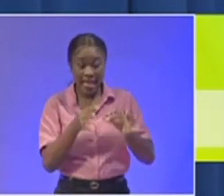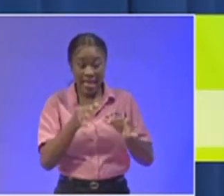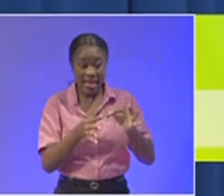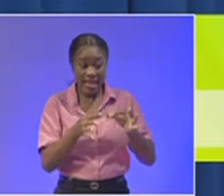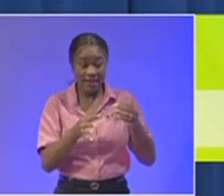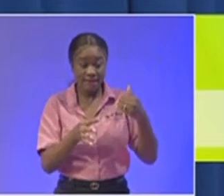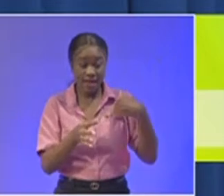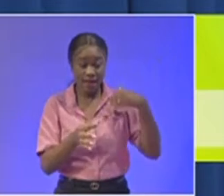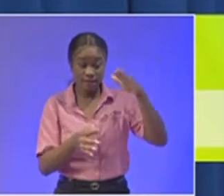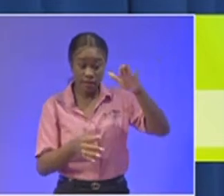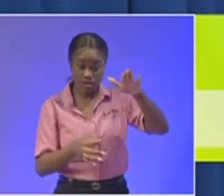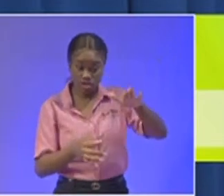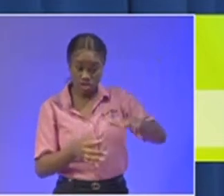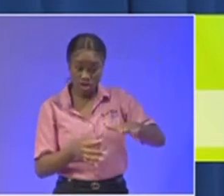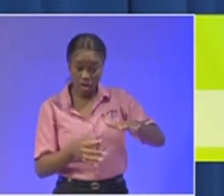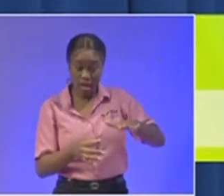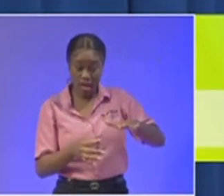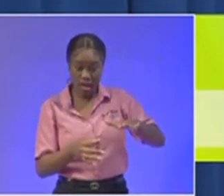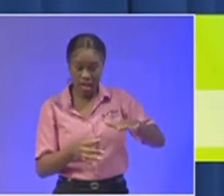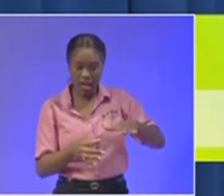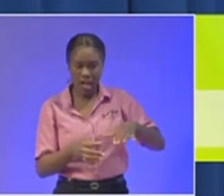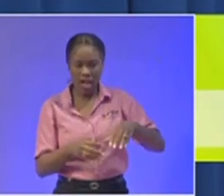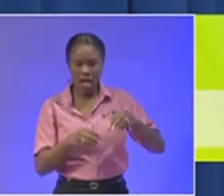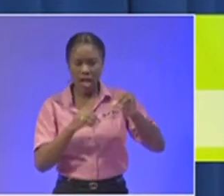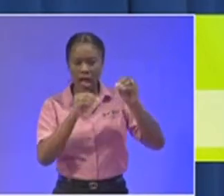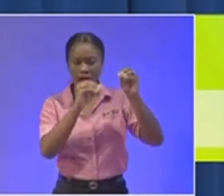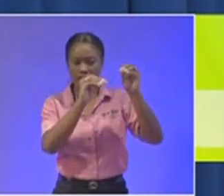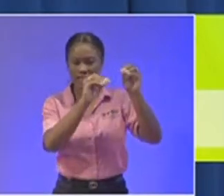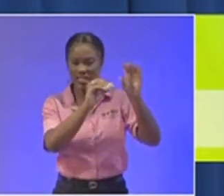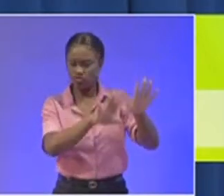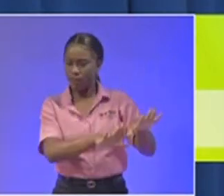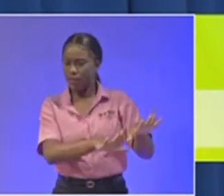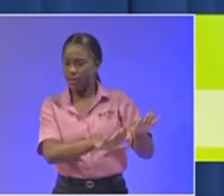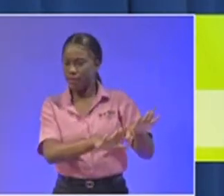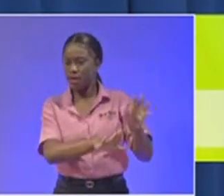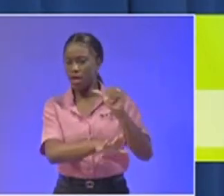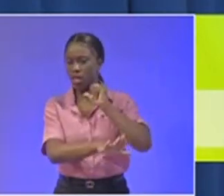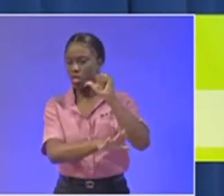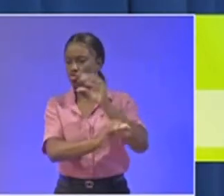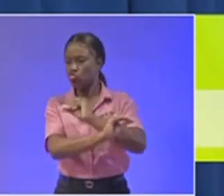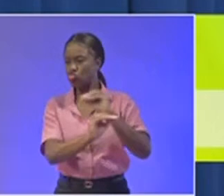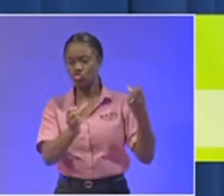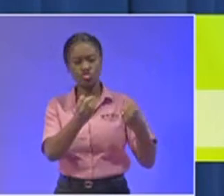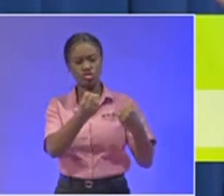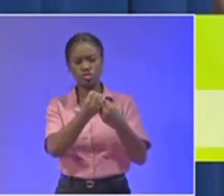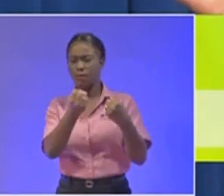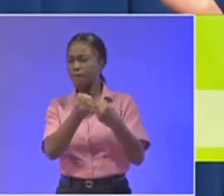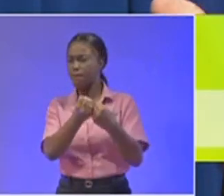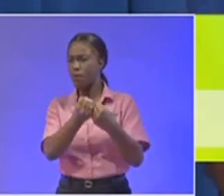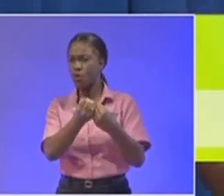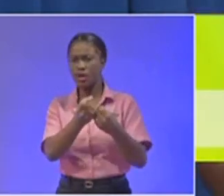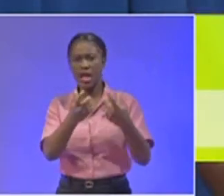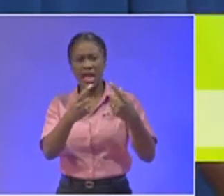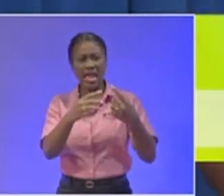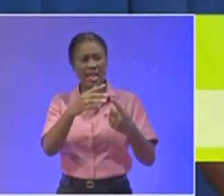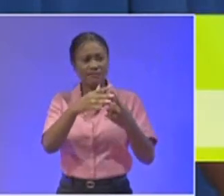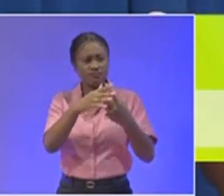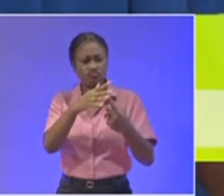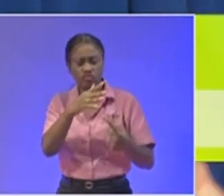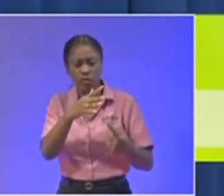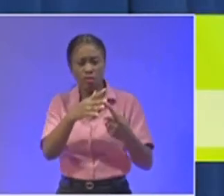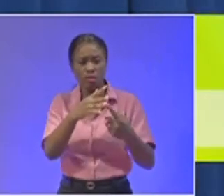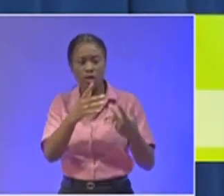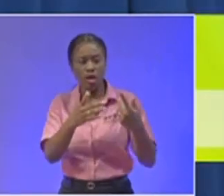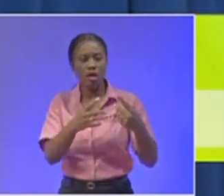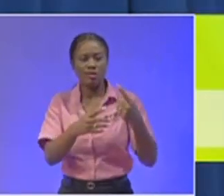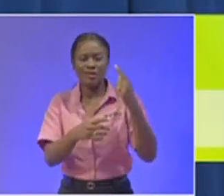child and drop them in the ocean, you wait till they're drowning and they've gotten a good way down, getting them to come back up is going to be